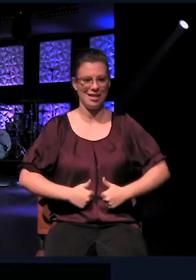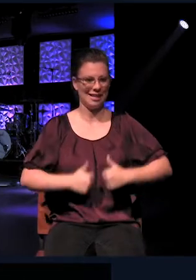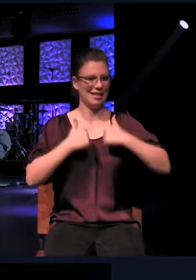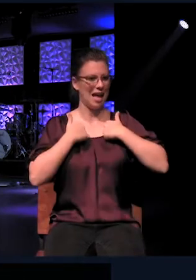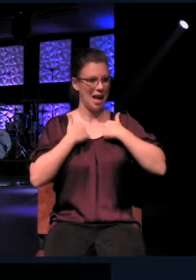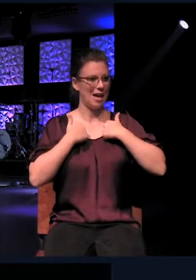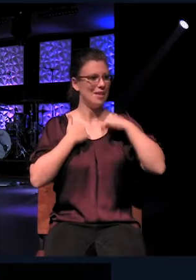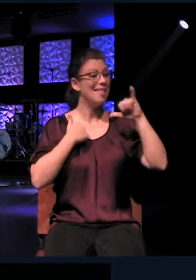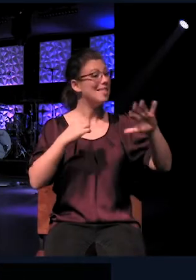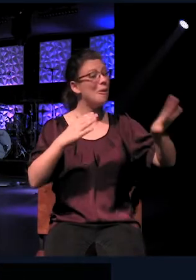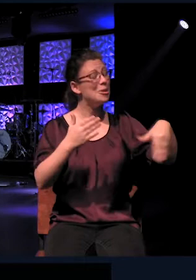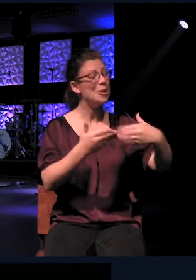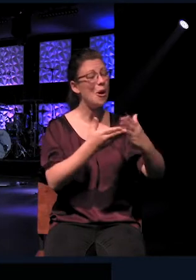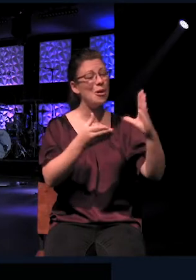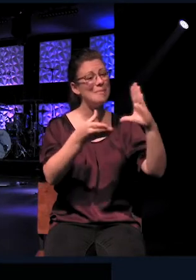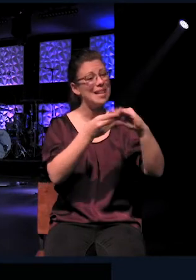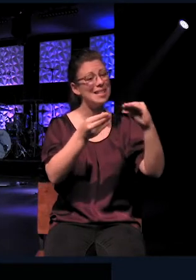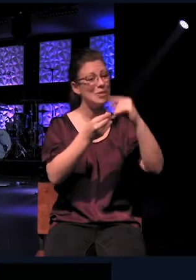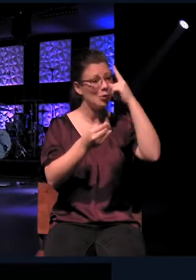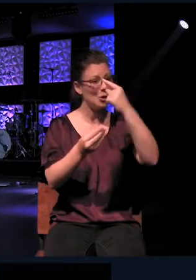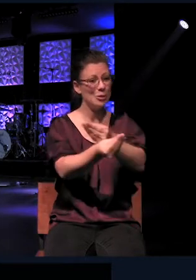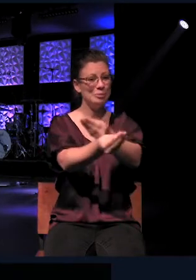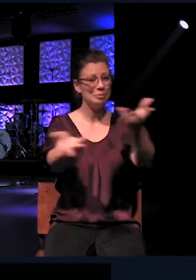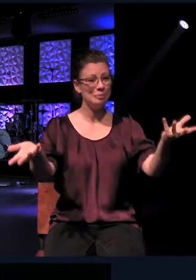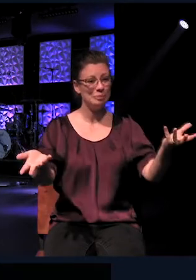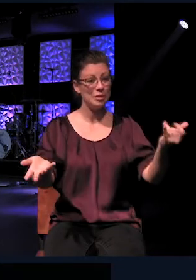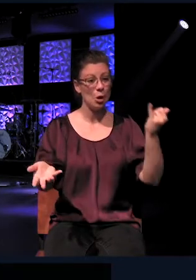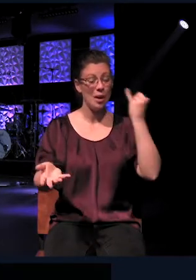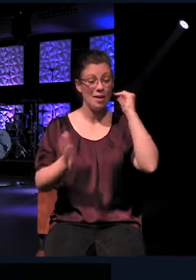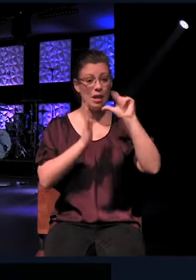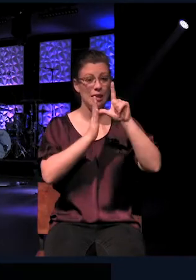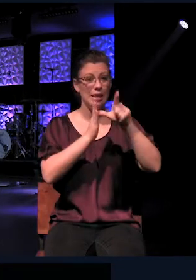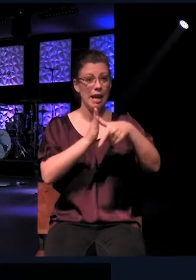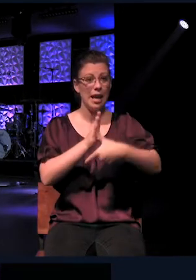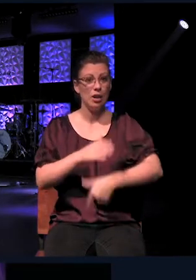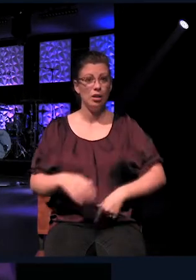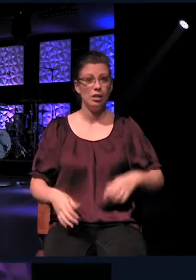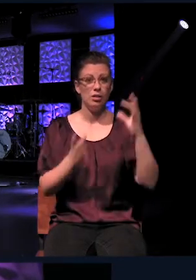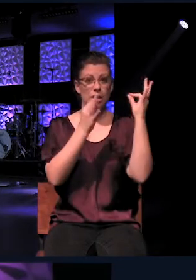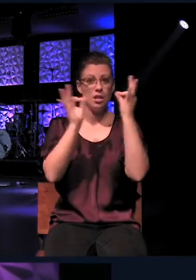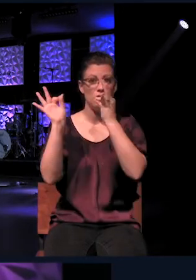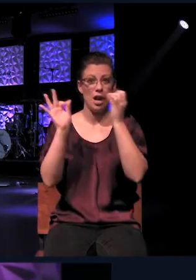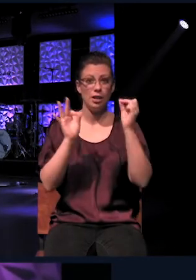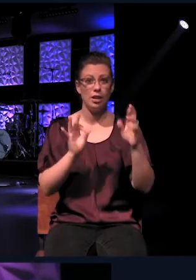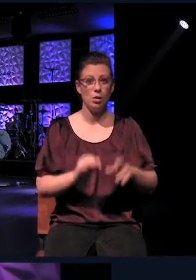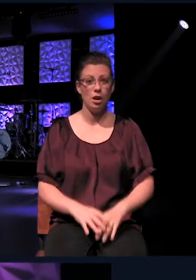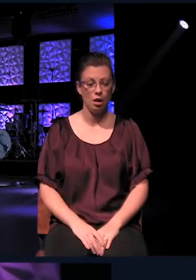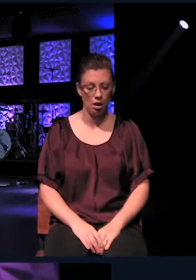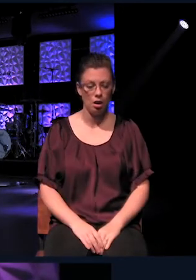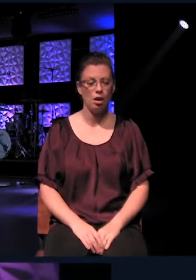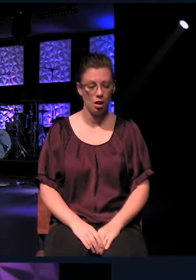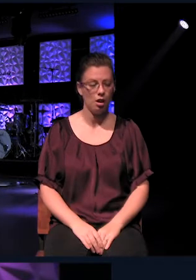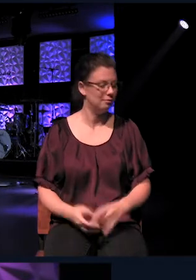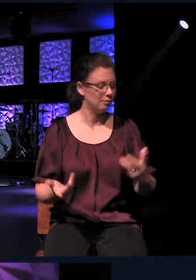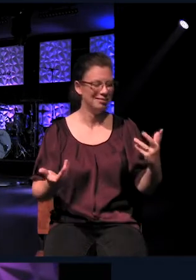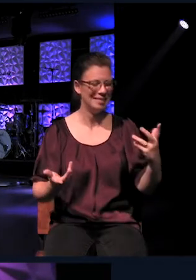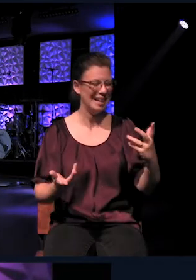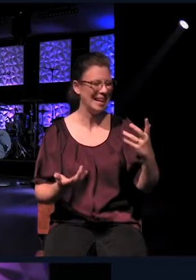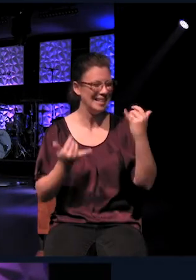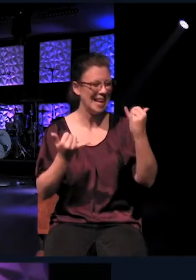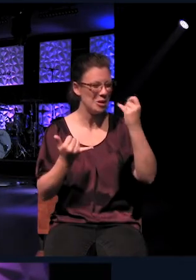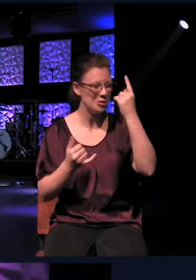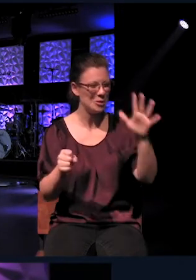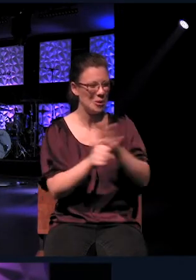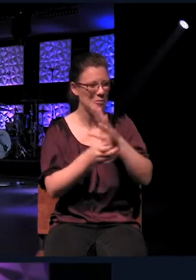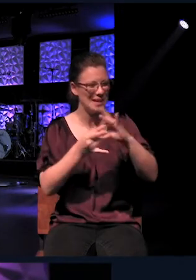of those Sunday morning church moments where you're like, you got the whole thing. But don't zone out. Pay attention, right? So we're made in